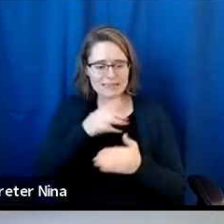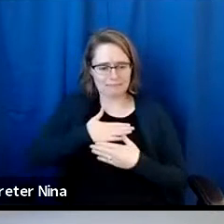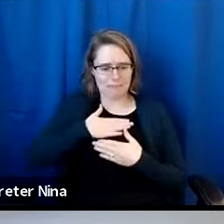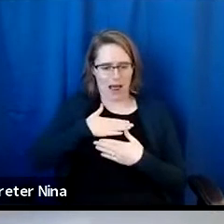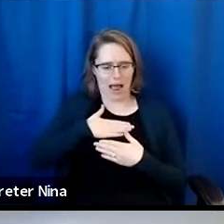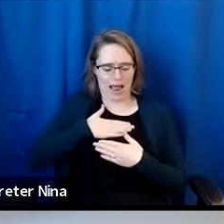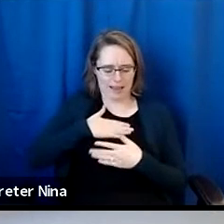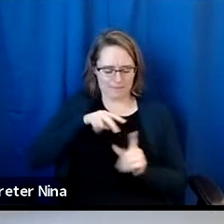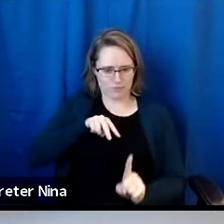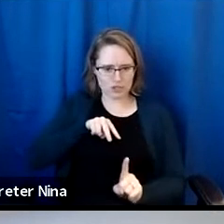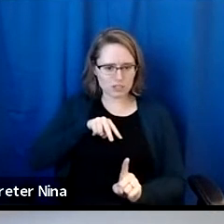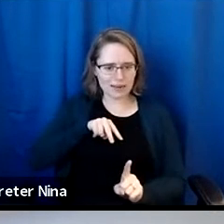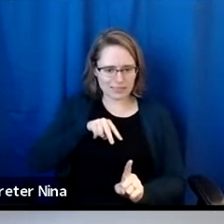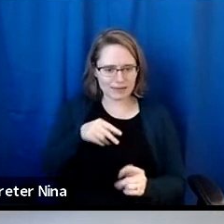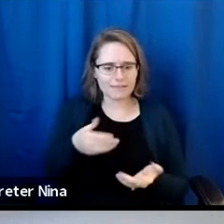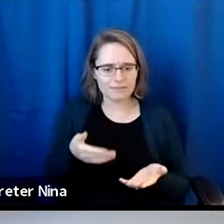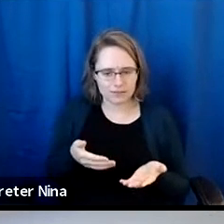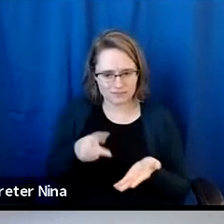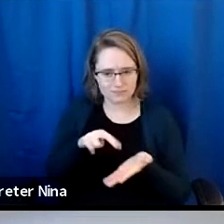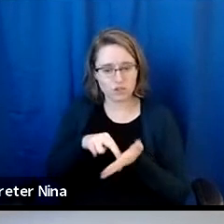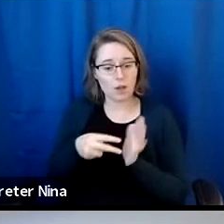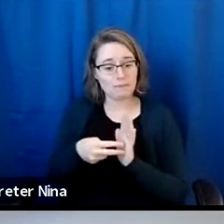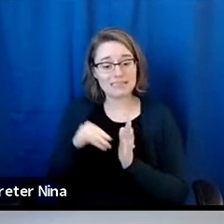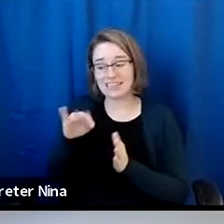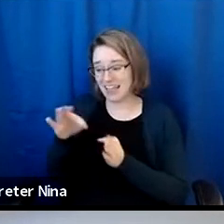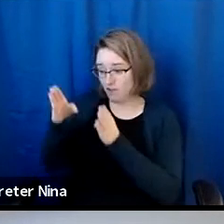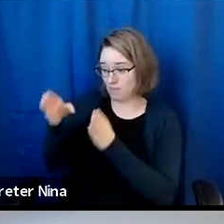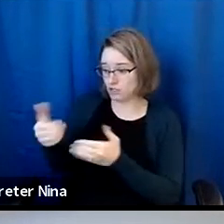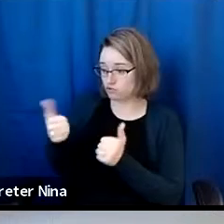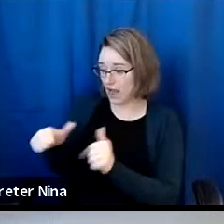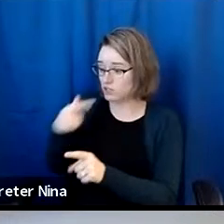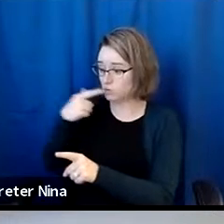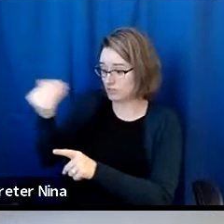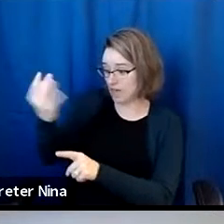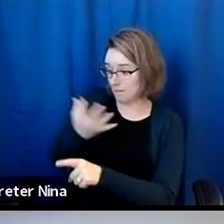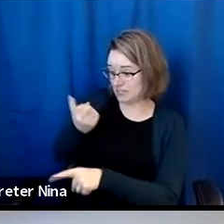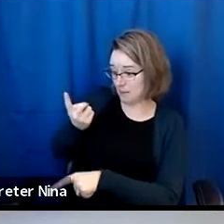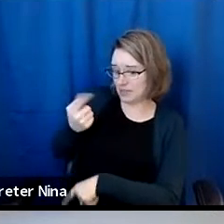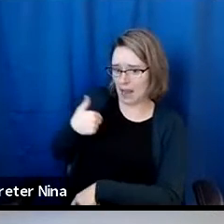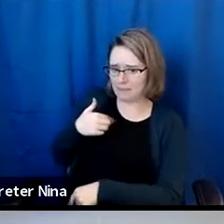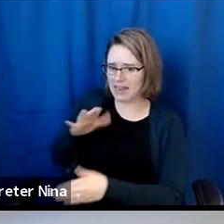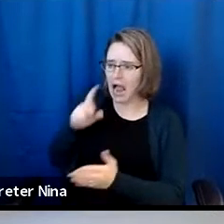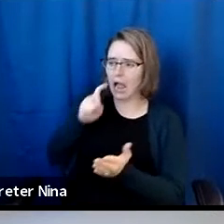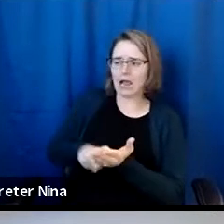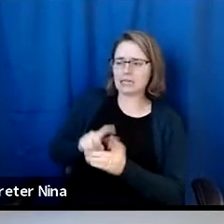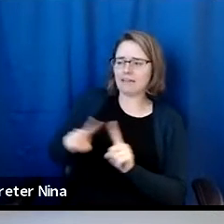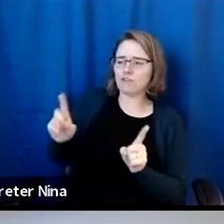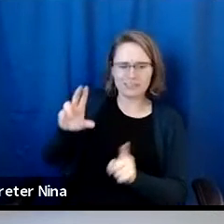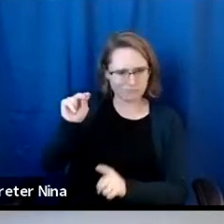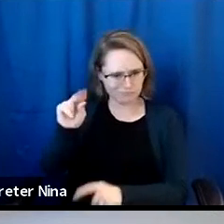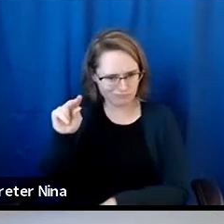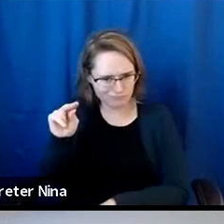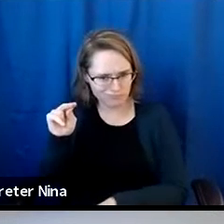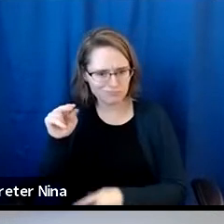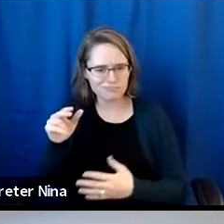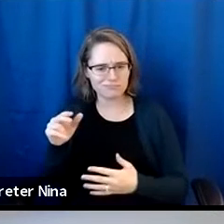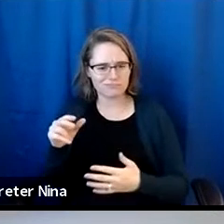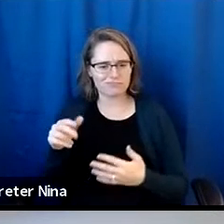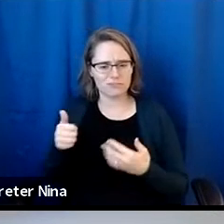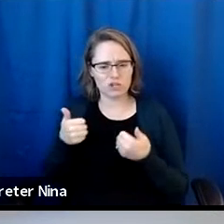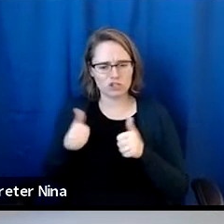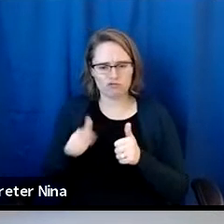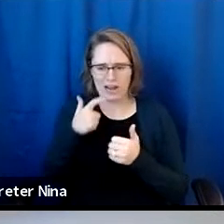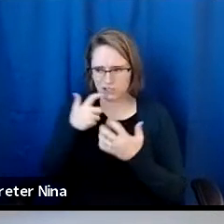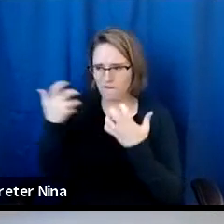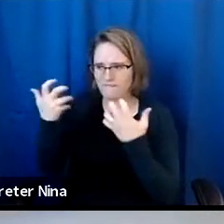right? And so therefore, if someone is trying to tell me something, I'm like, well, I'm discerning different. No, because you're really trying to make it fit into really what